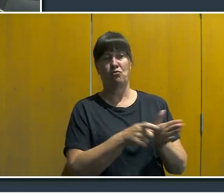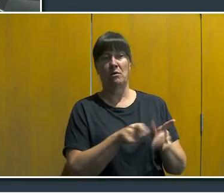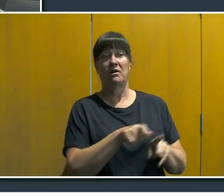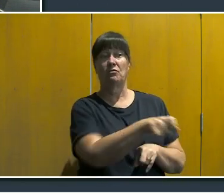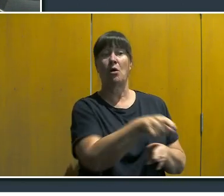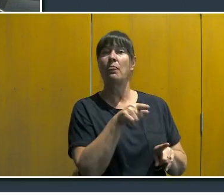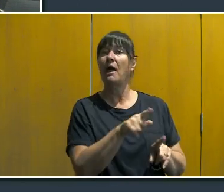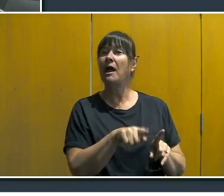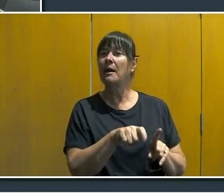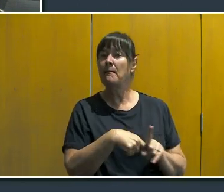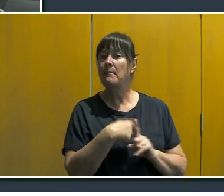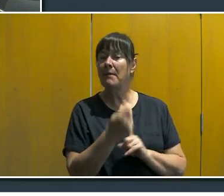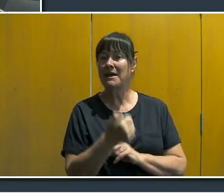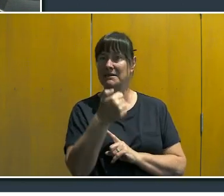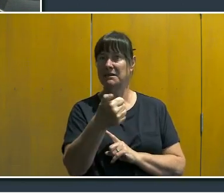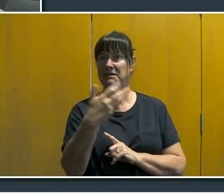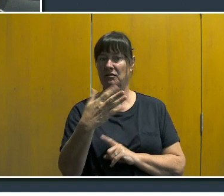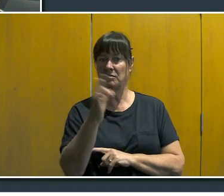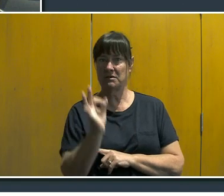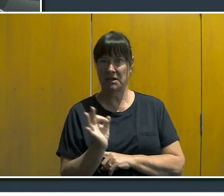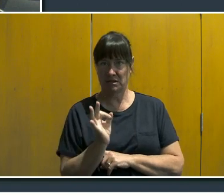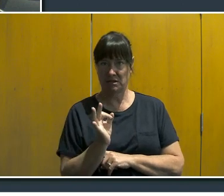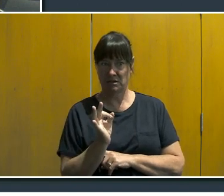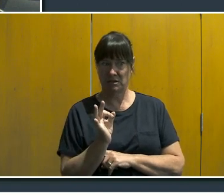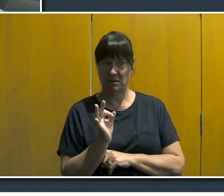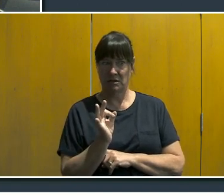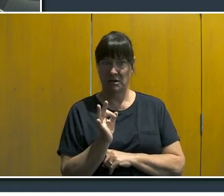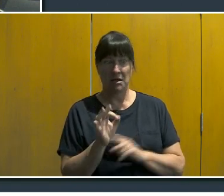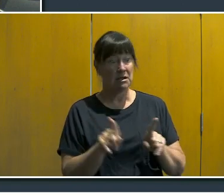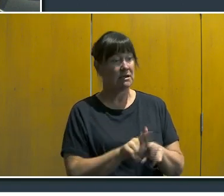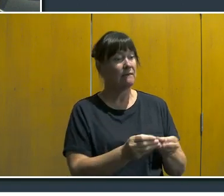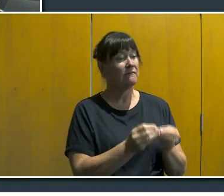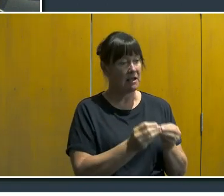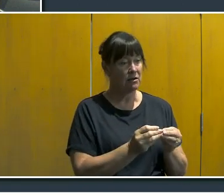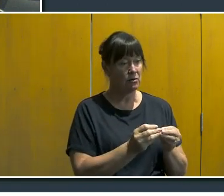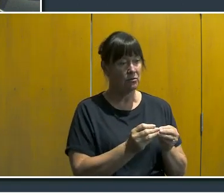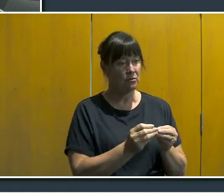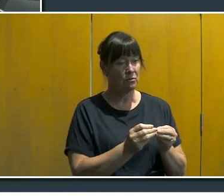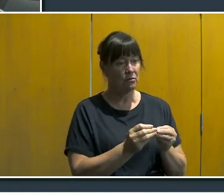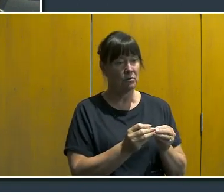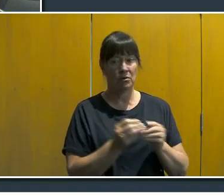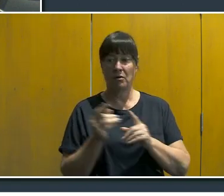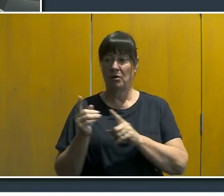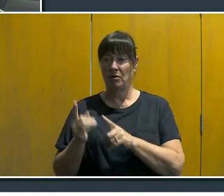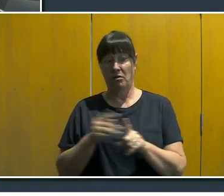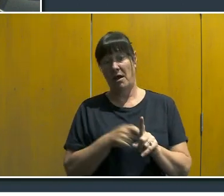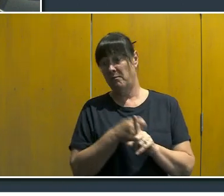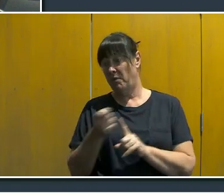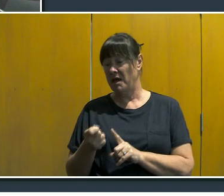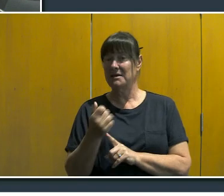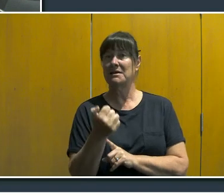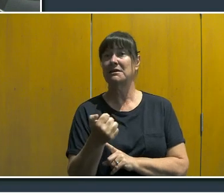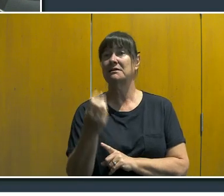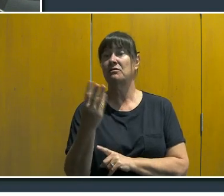paying 63% of whatever the same value property in town does for museums, pools,